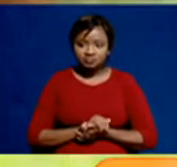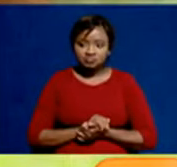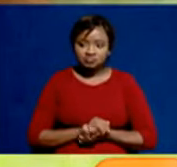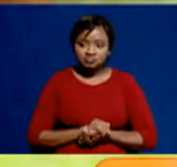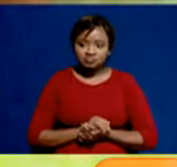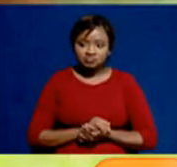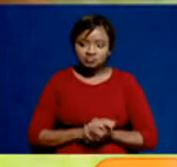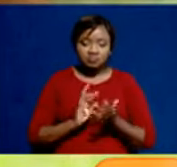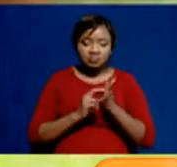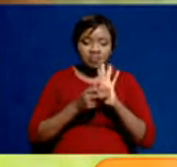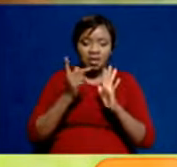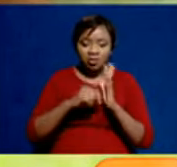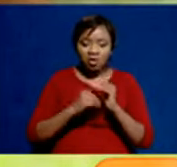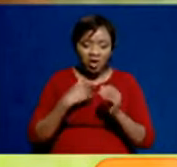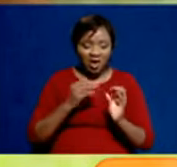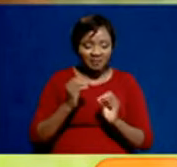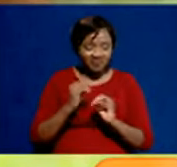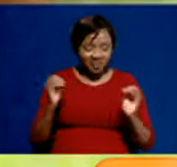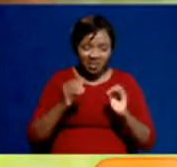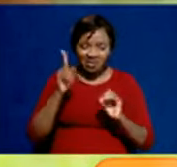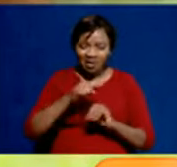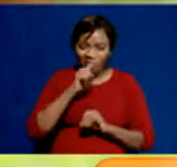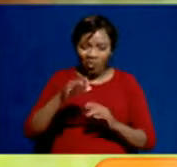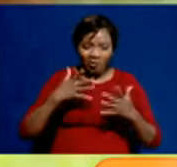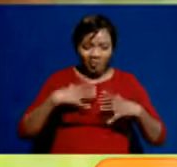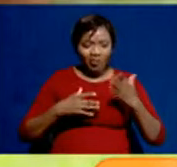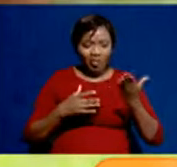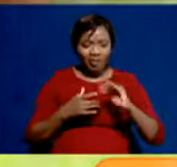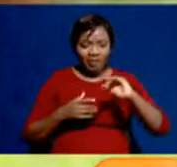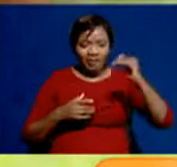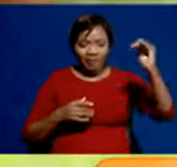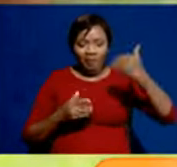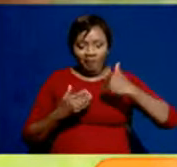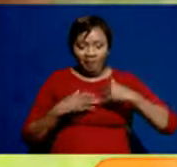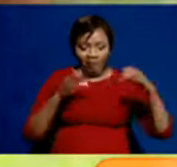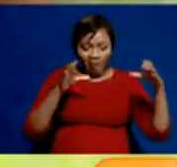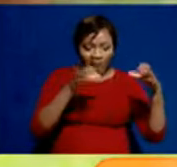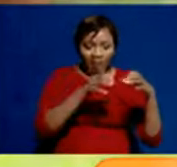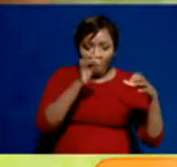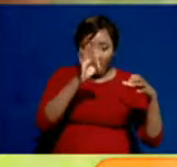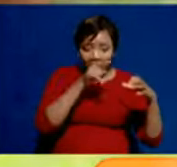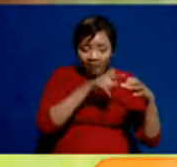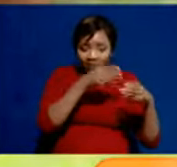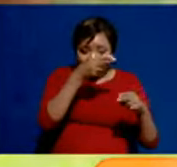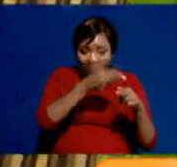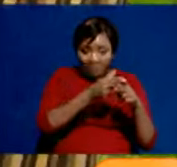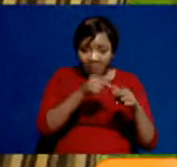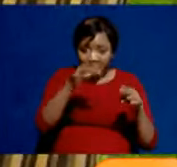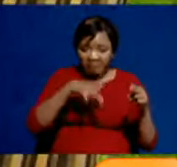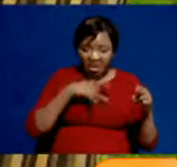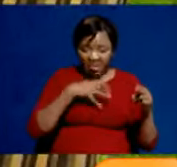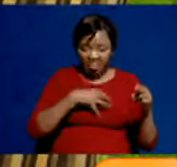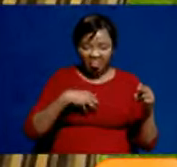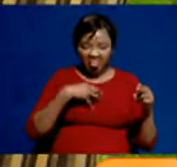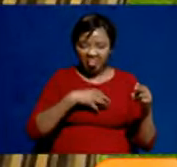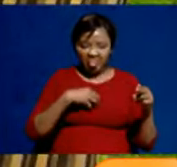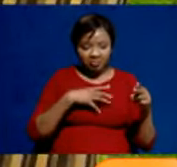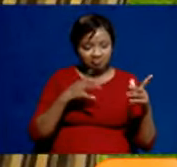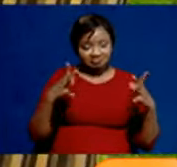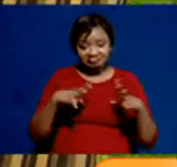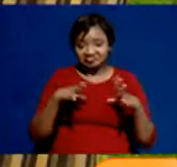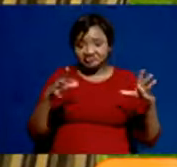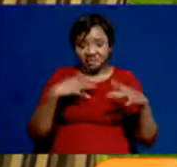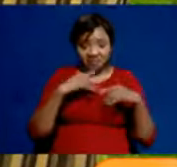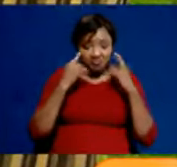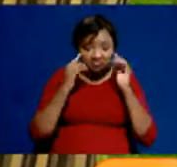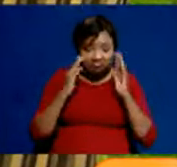wrong with the people of the mountain having a caucus. And if the name is provocative, well and good. It draws attention.